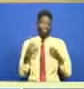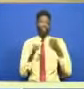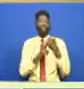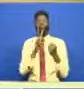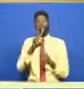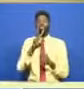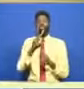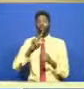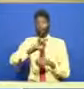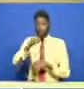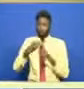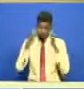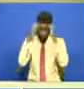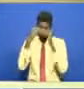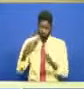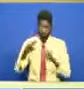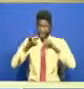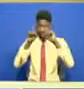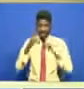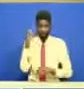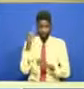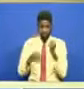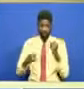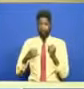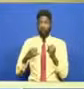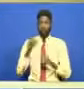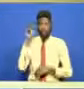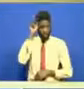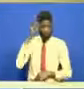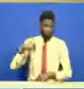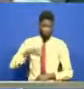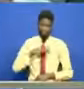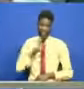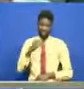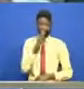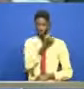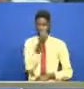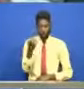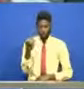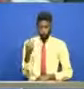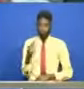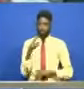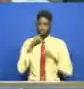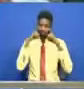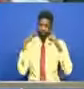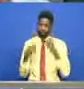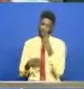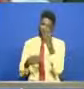Kiambu, and we are going to give each of those candidates 2 masks, plus the teachers.